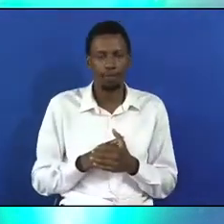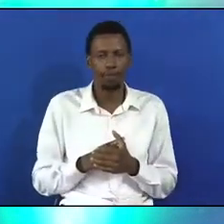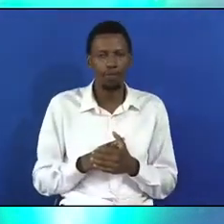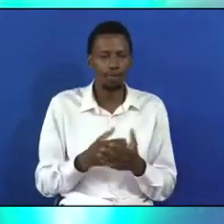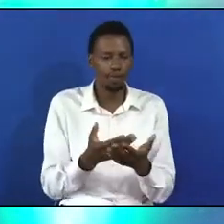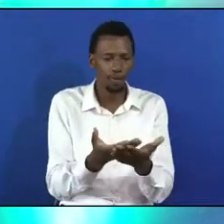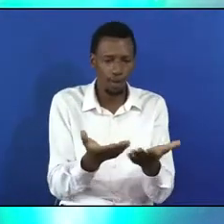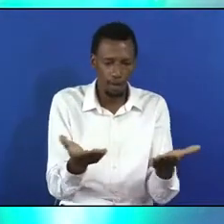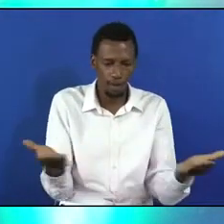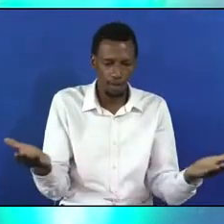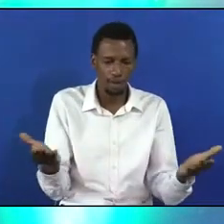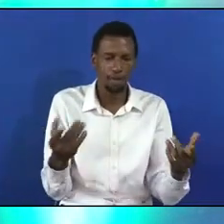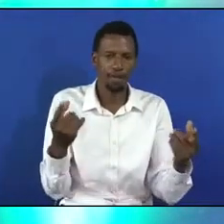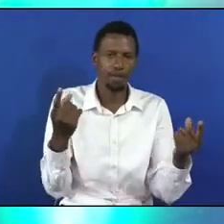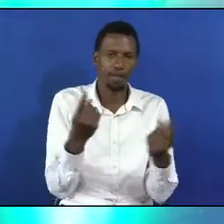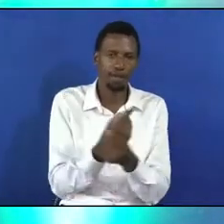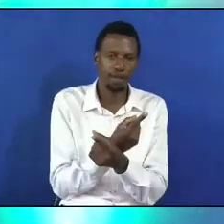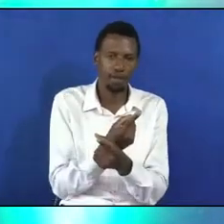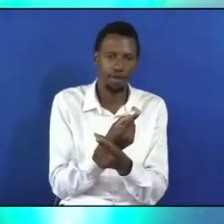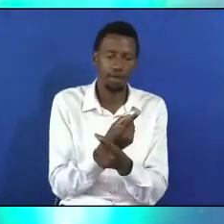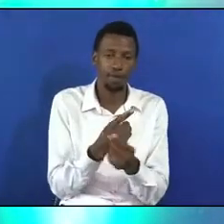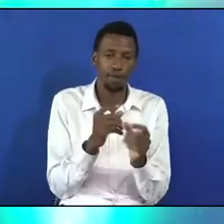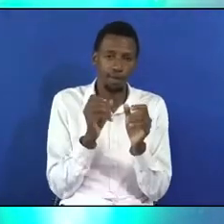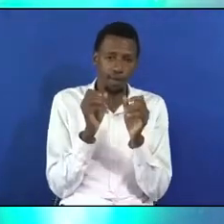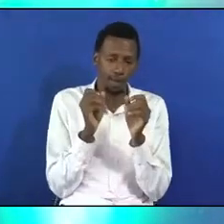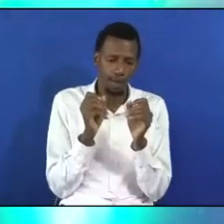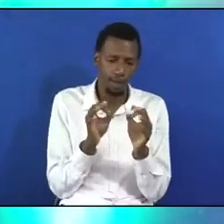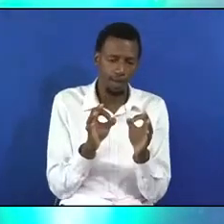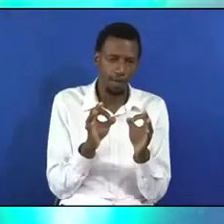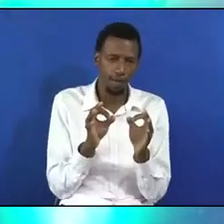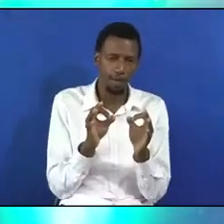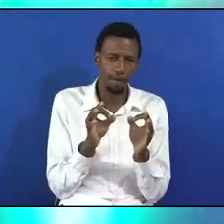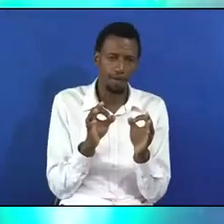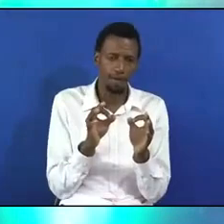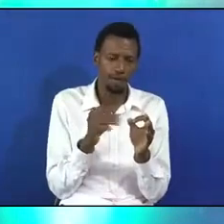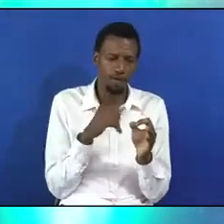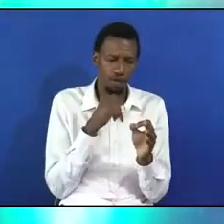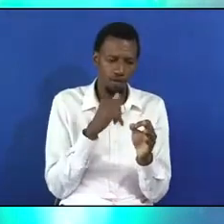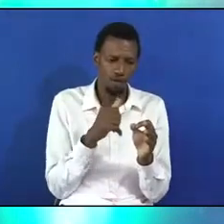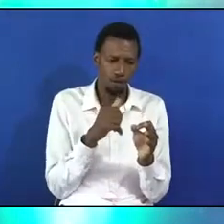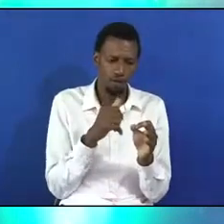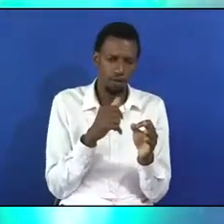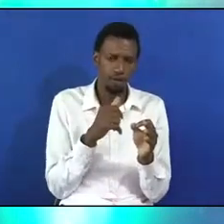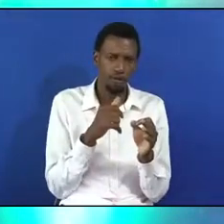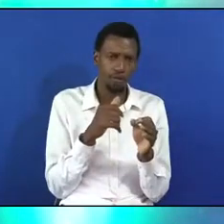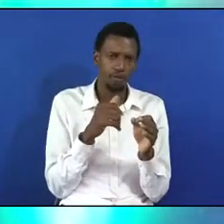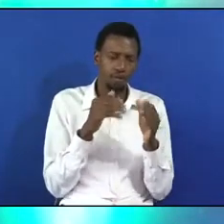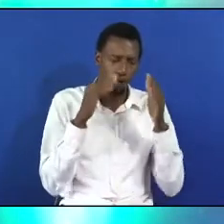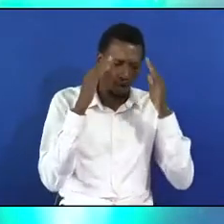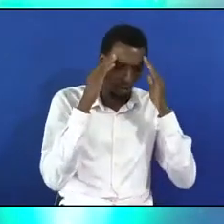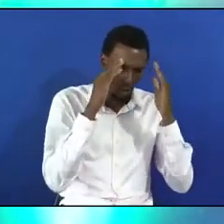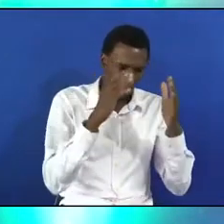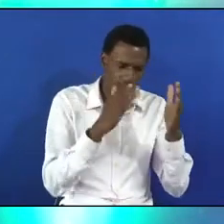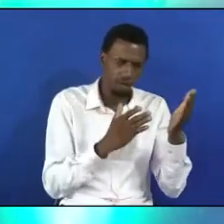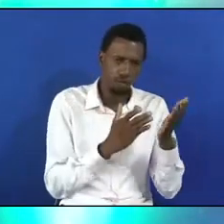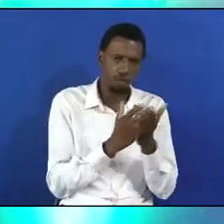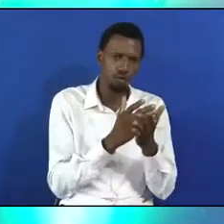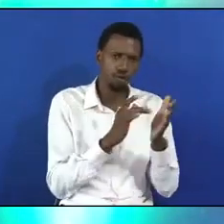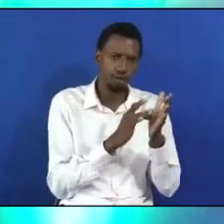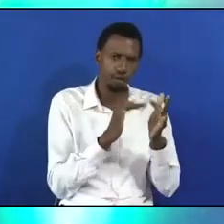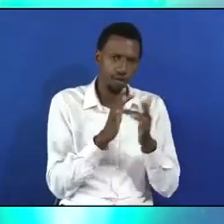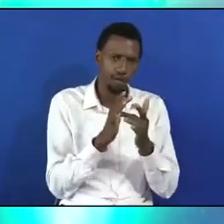And those differences, if they are not looked into the eye of Jesus Christ, if they are not looked into